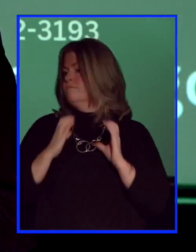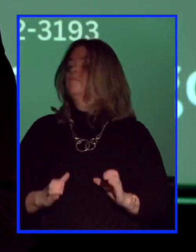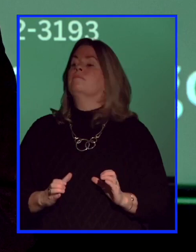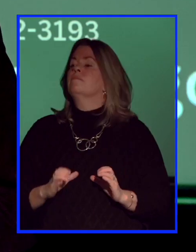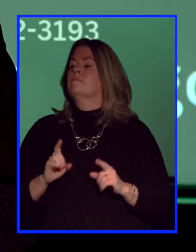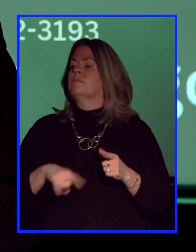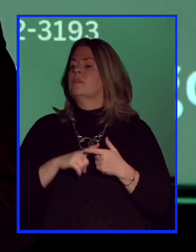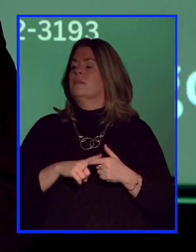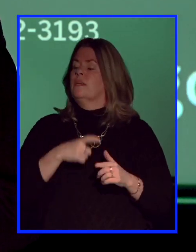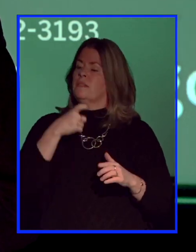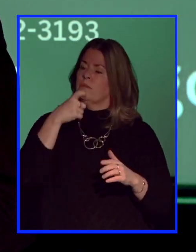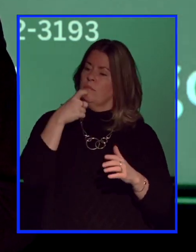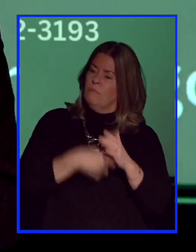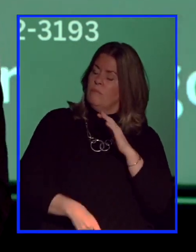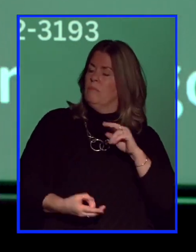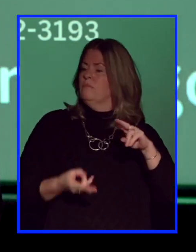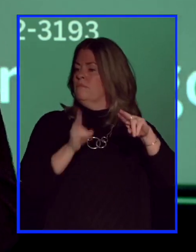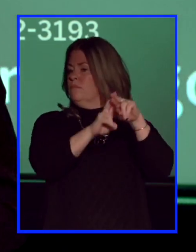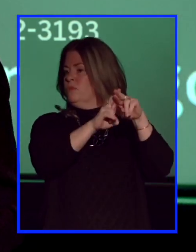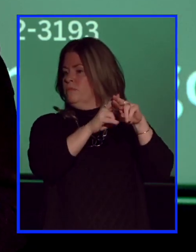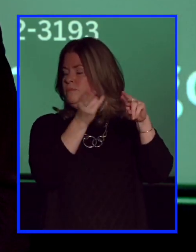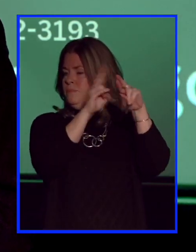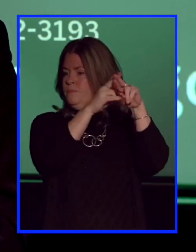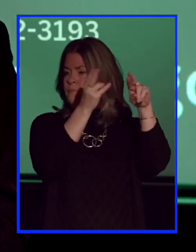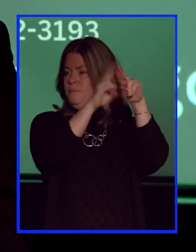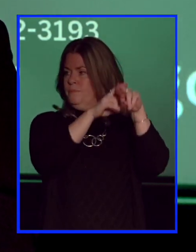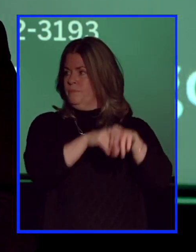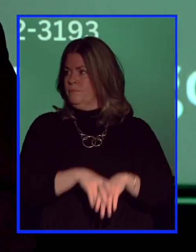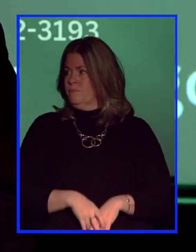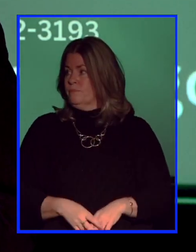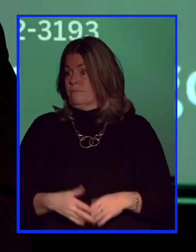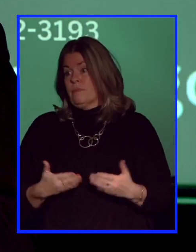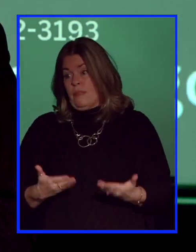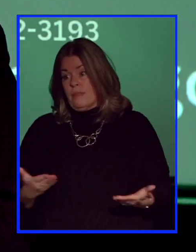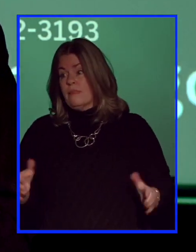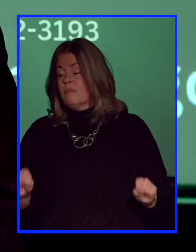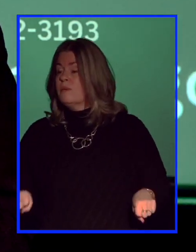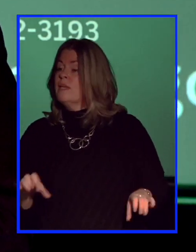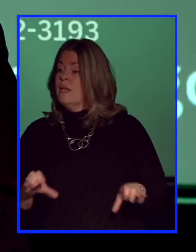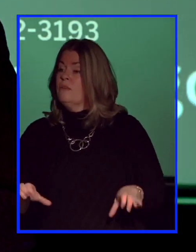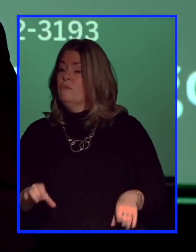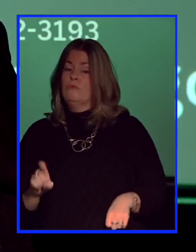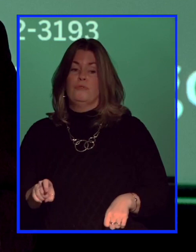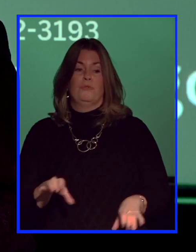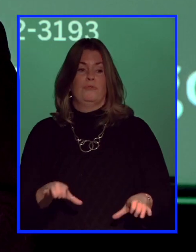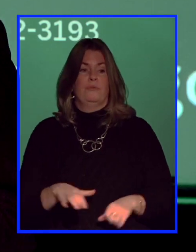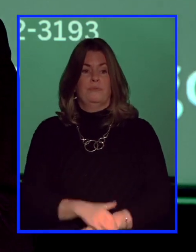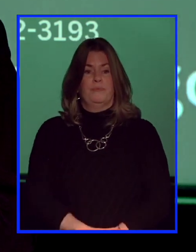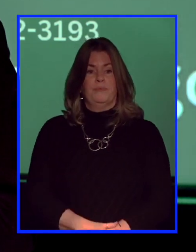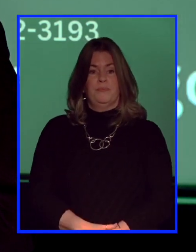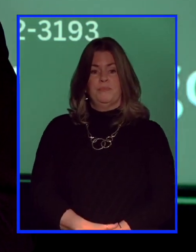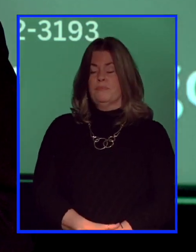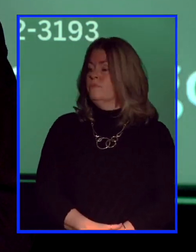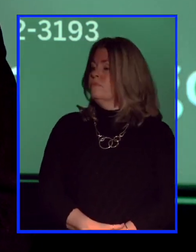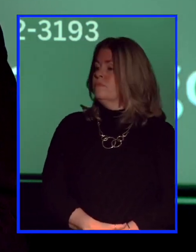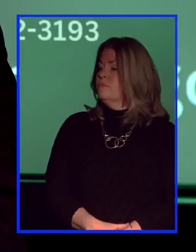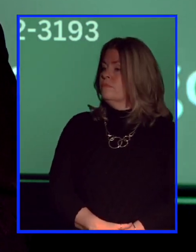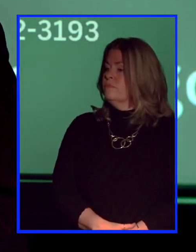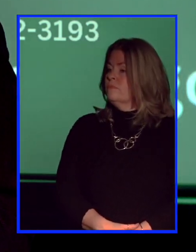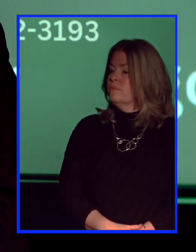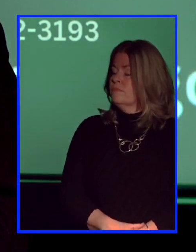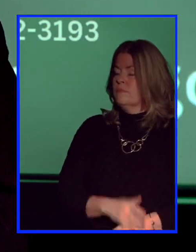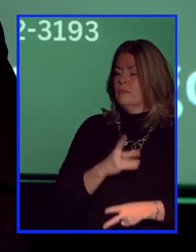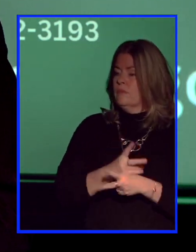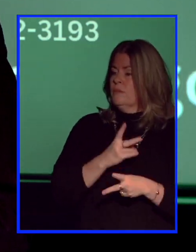kind of price gouging. So there are things that we can do and should do and keep up, you know, a strong,